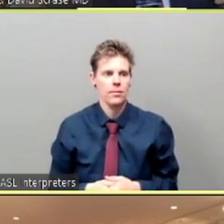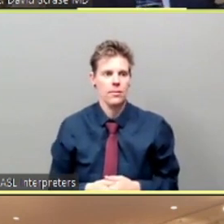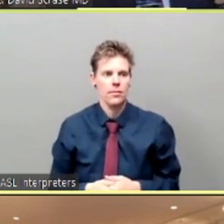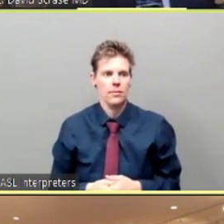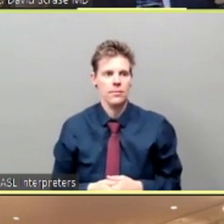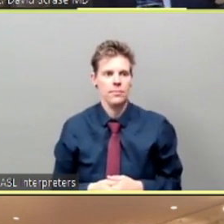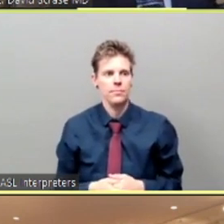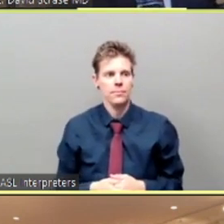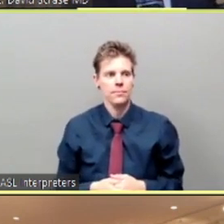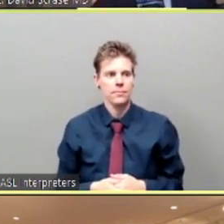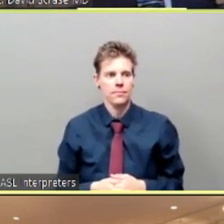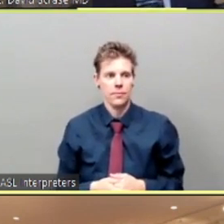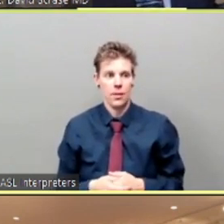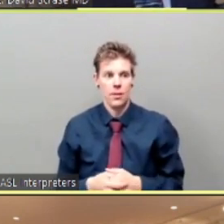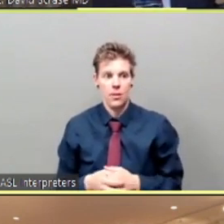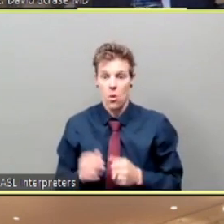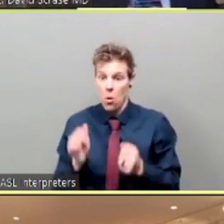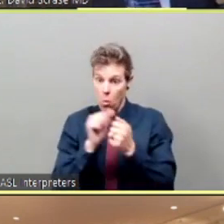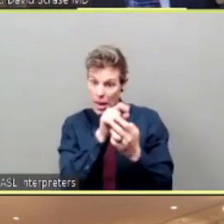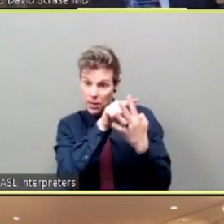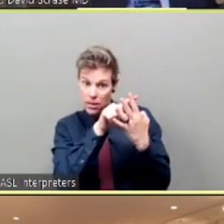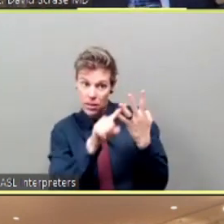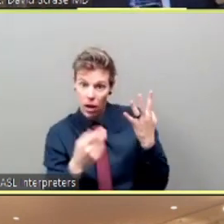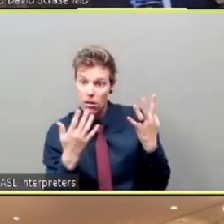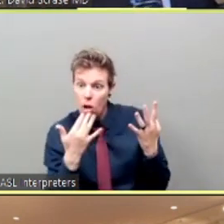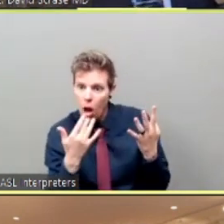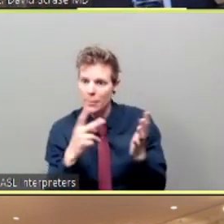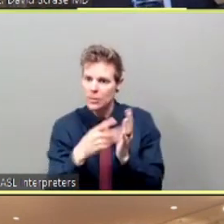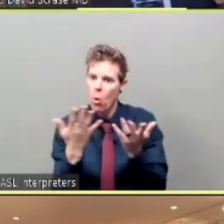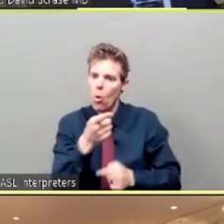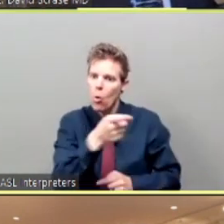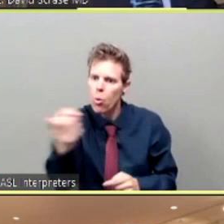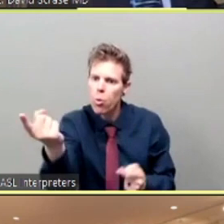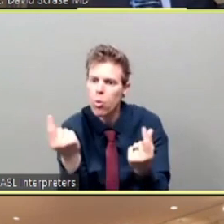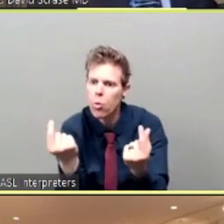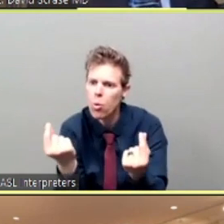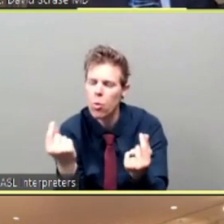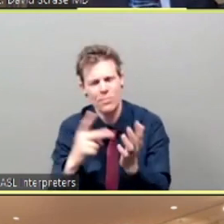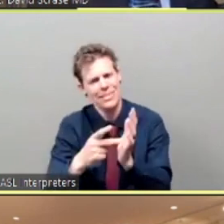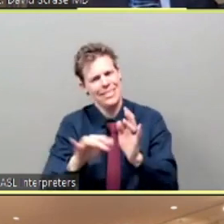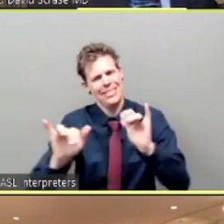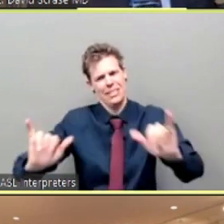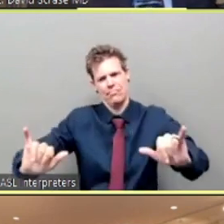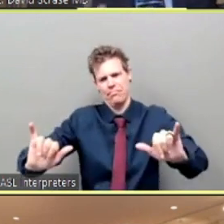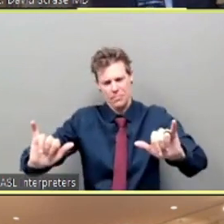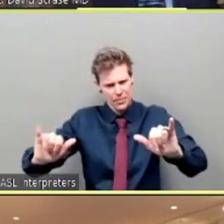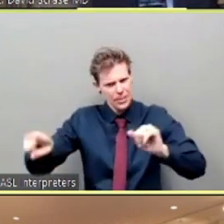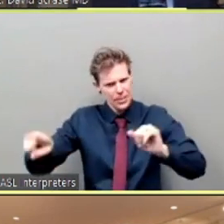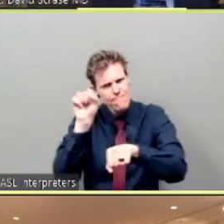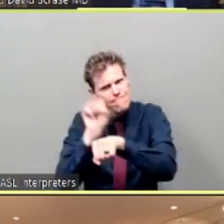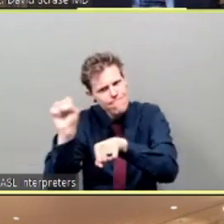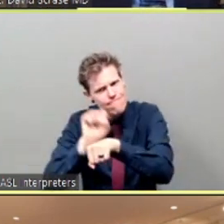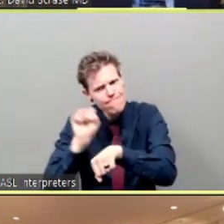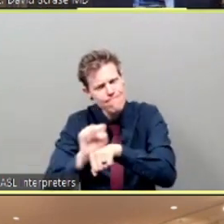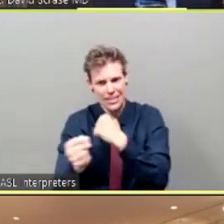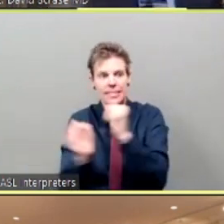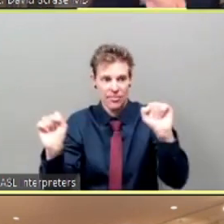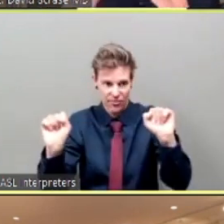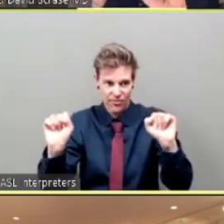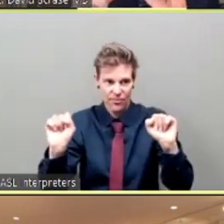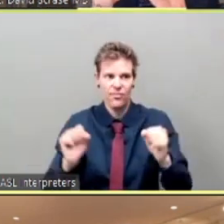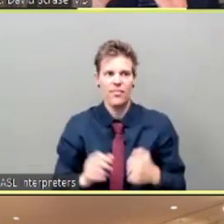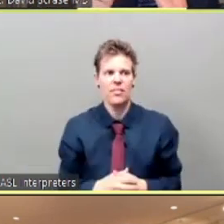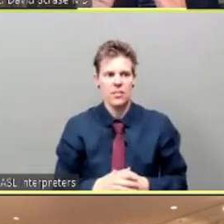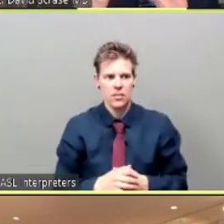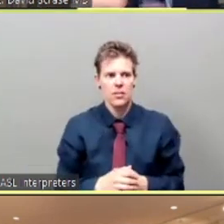most part. And also want to emphasize that the criteria might be different in tribal communities. Some tribal communities have signaled that they'd like to